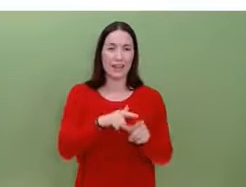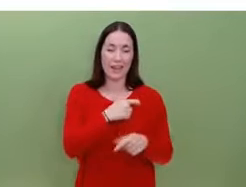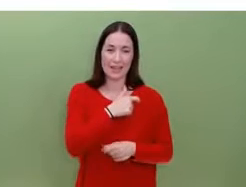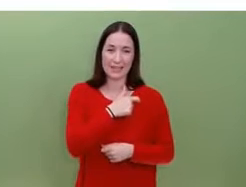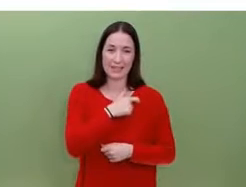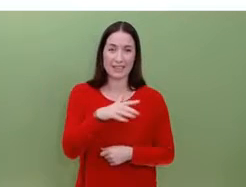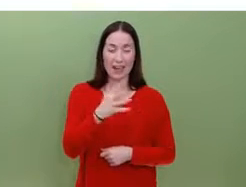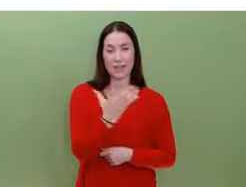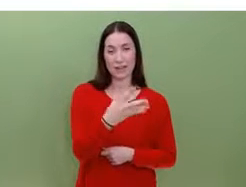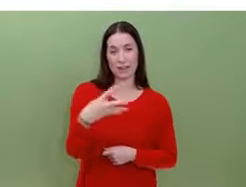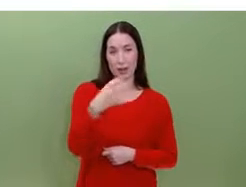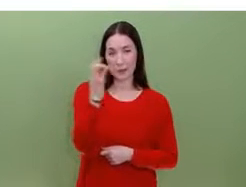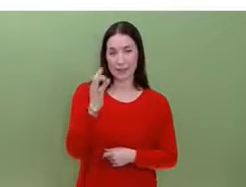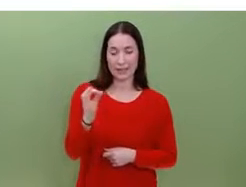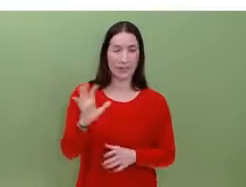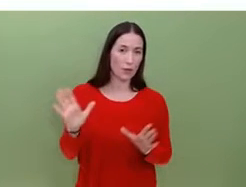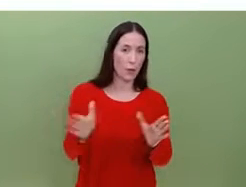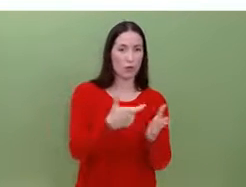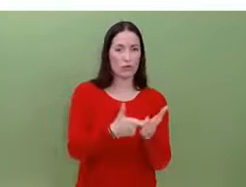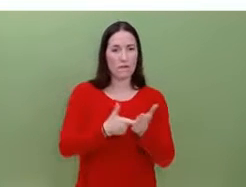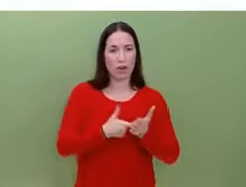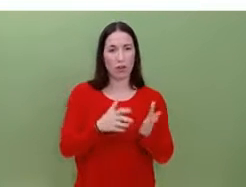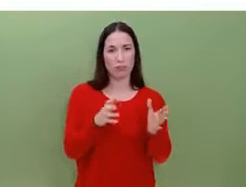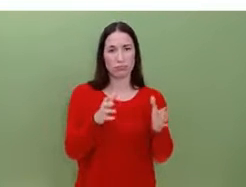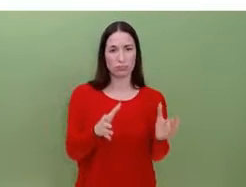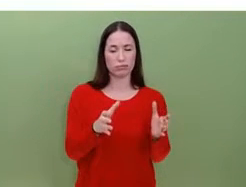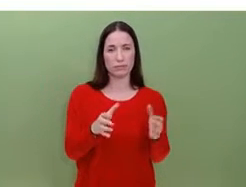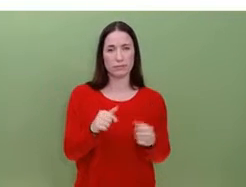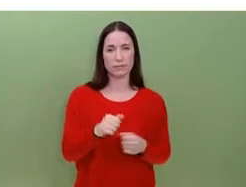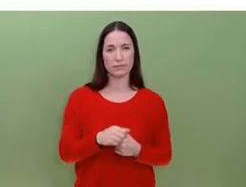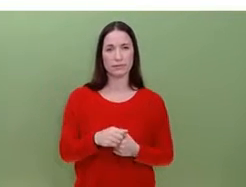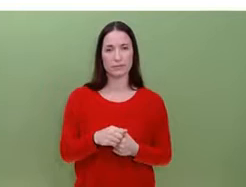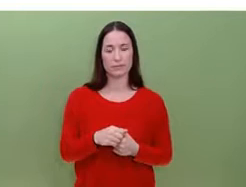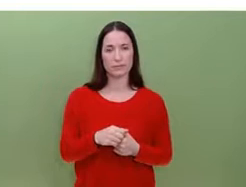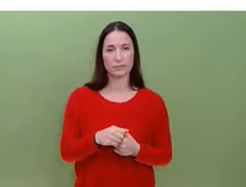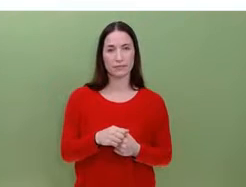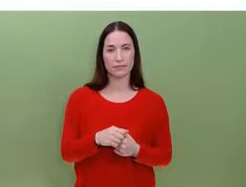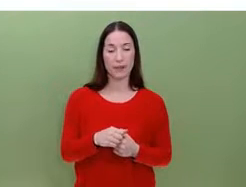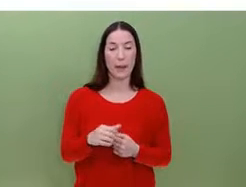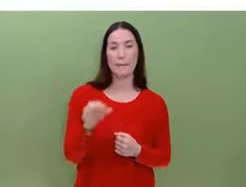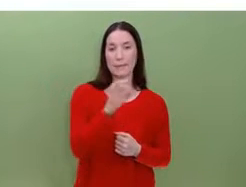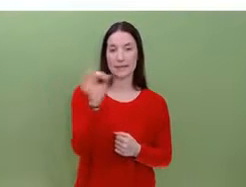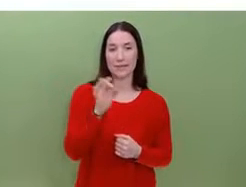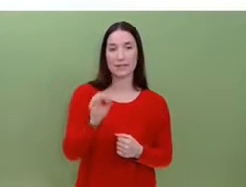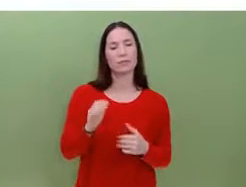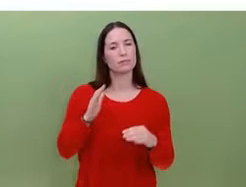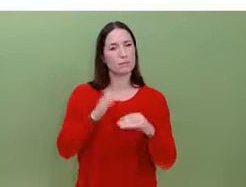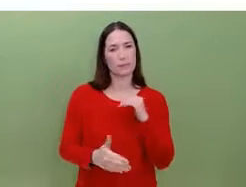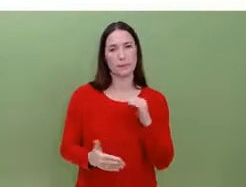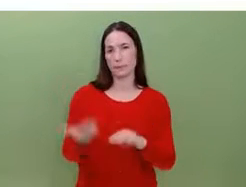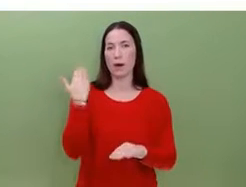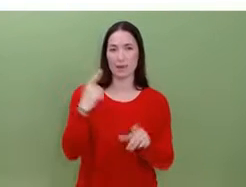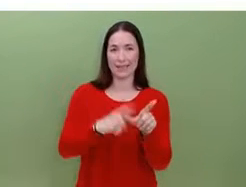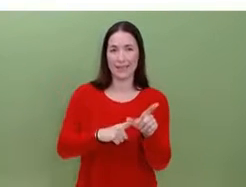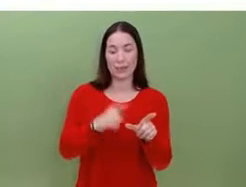of all referrals. As a percentage, we've already surpassed the previous years, and we expect that figure to rise by the end